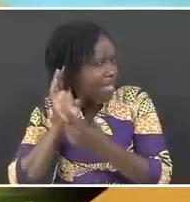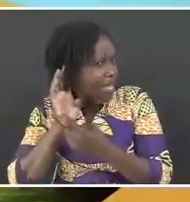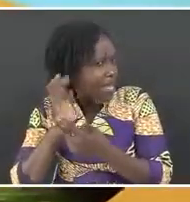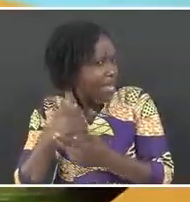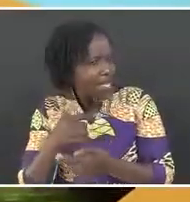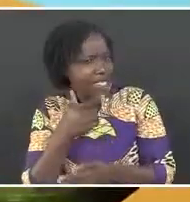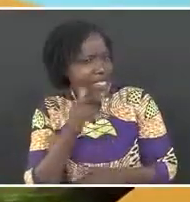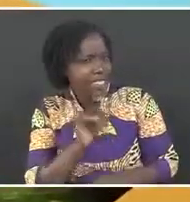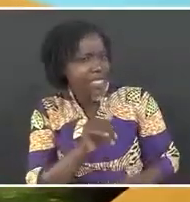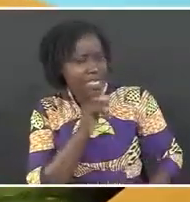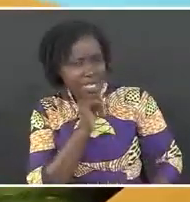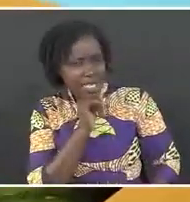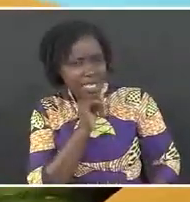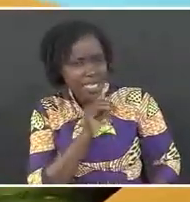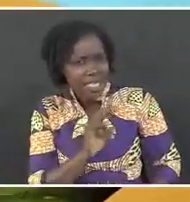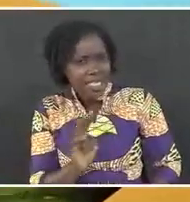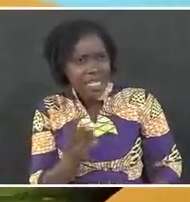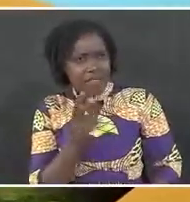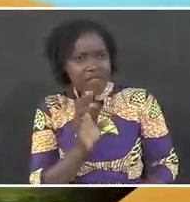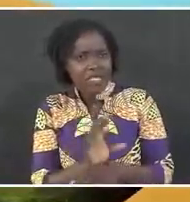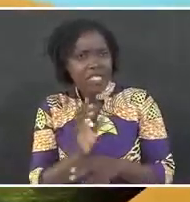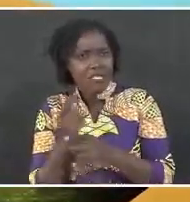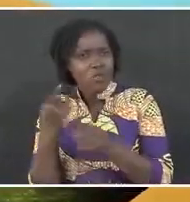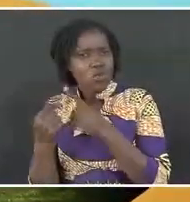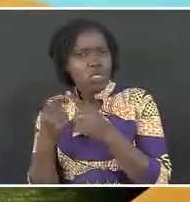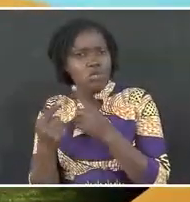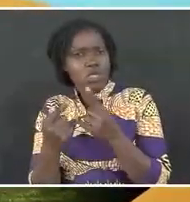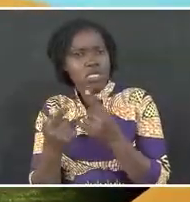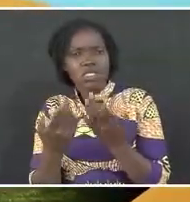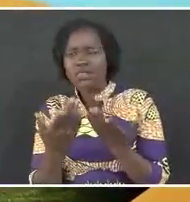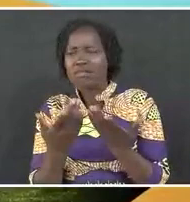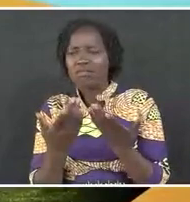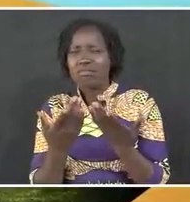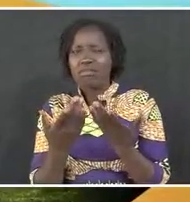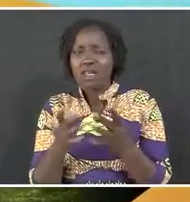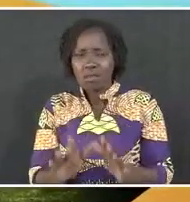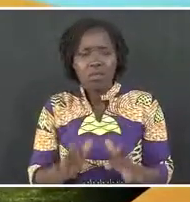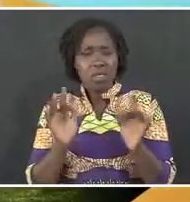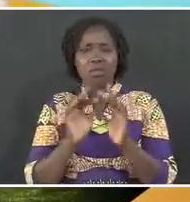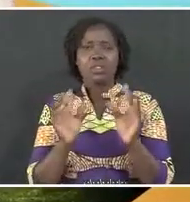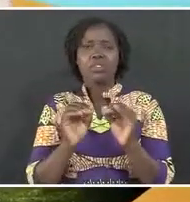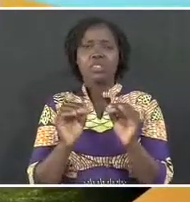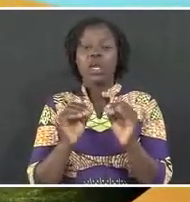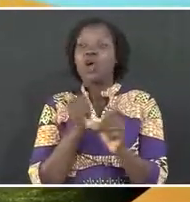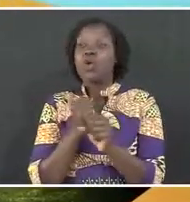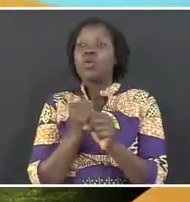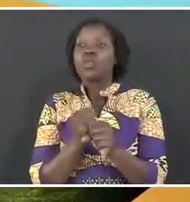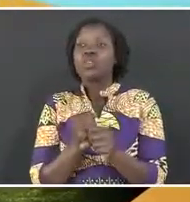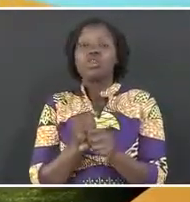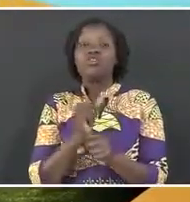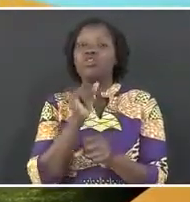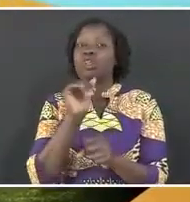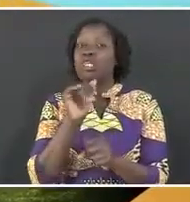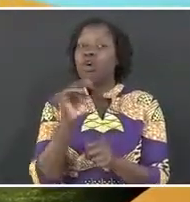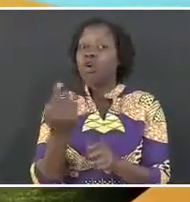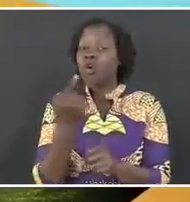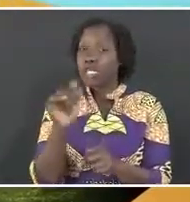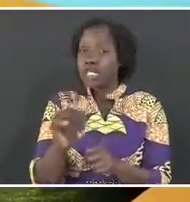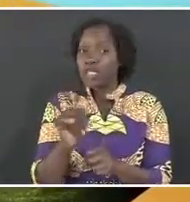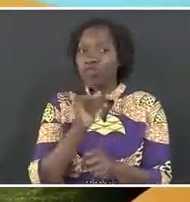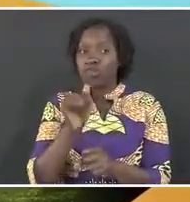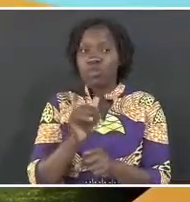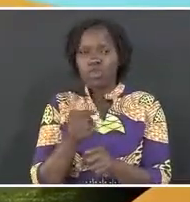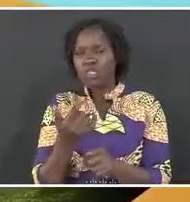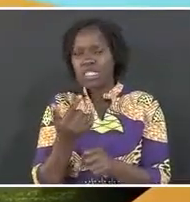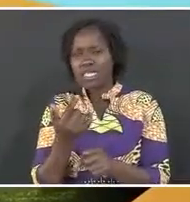that in the Adventist church we don't experience miracles, we do. It's only that we don't notice them, or we don't